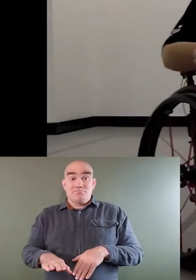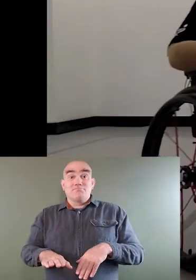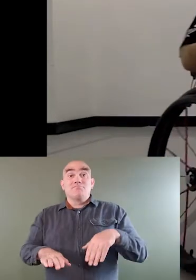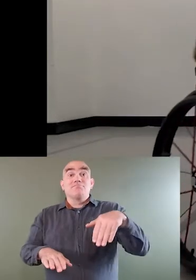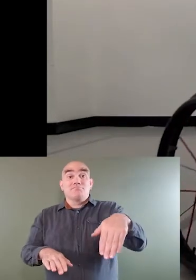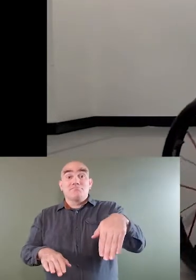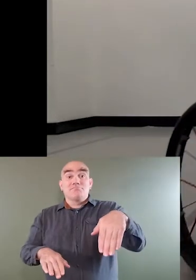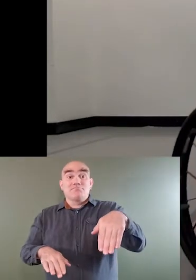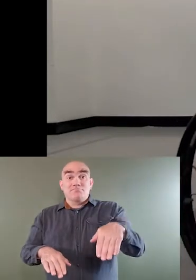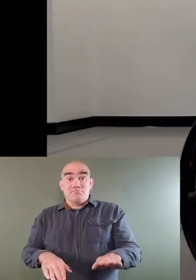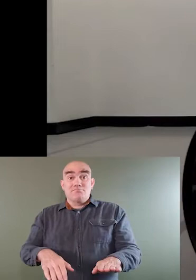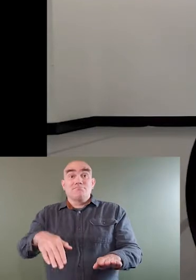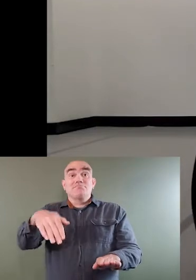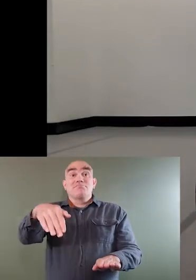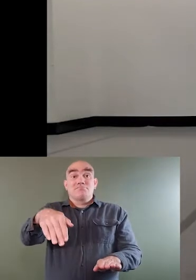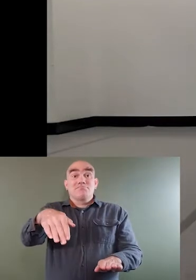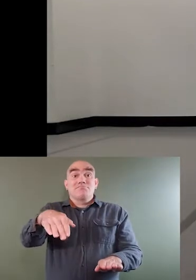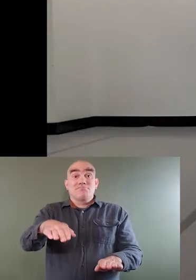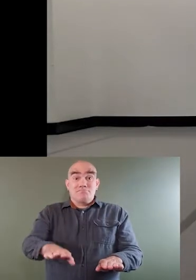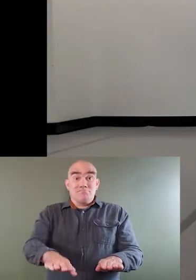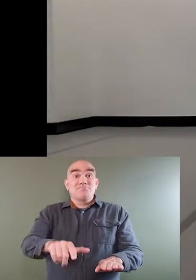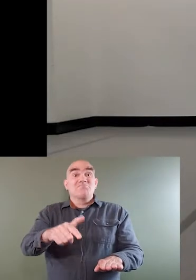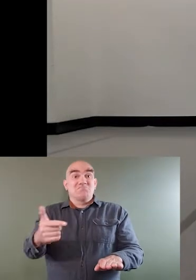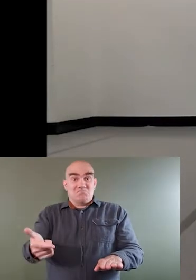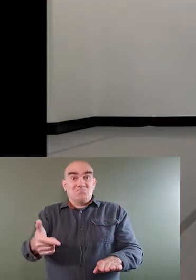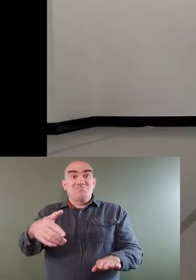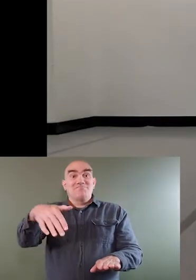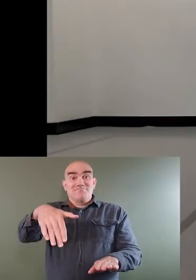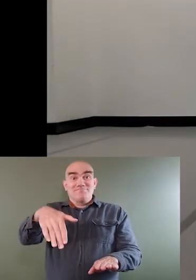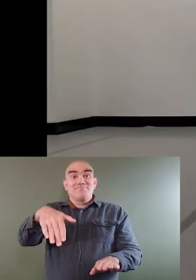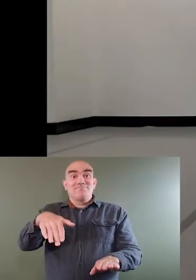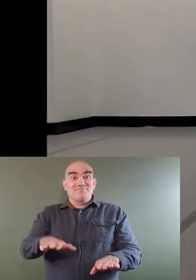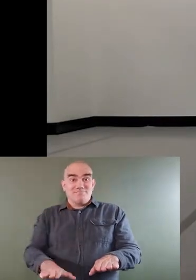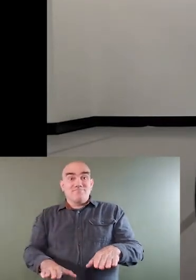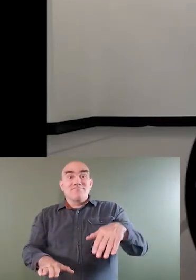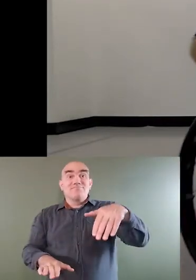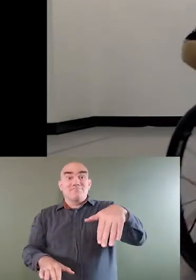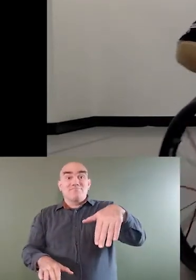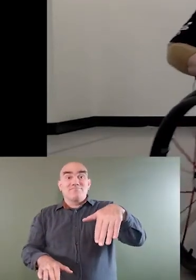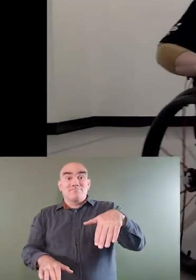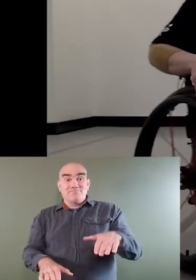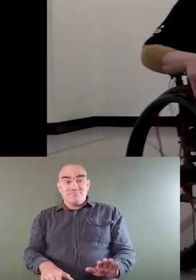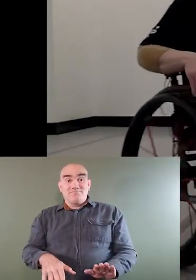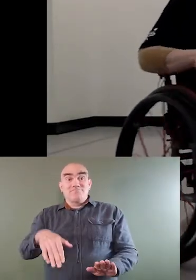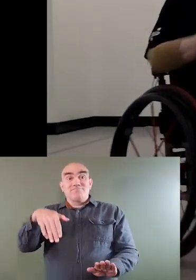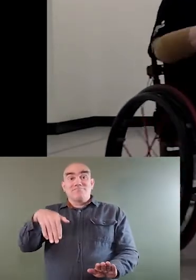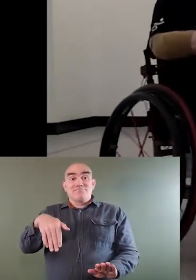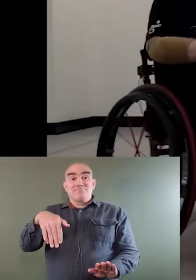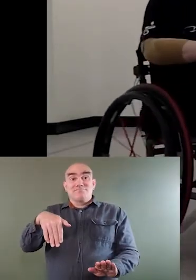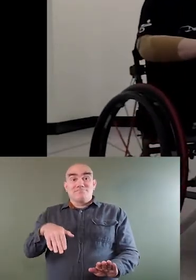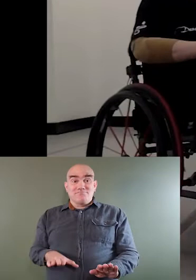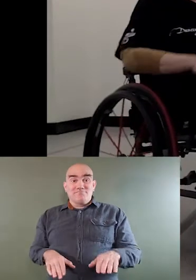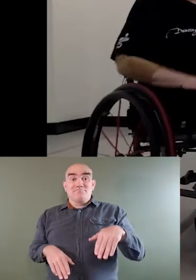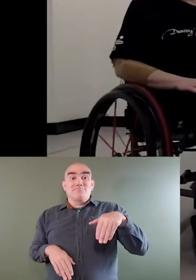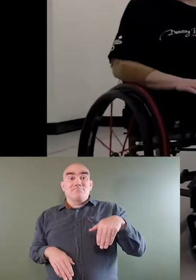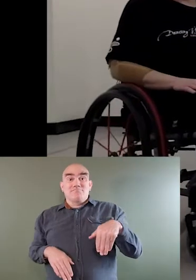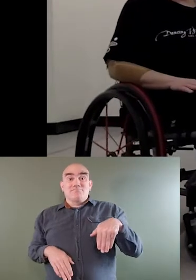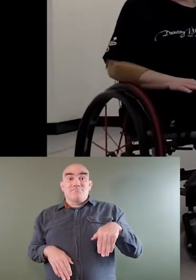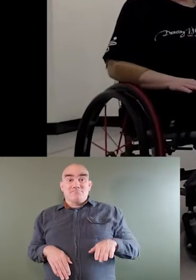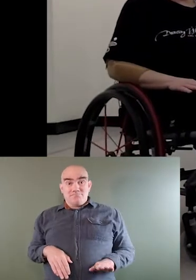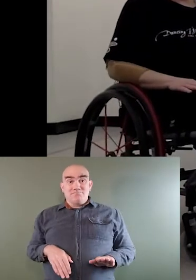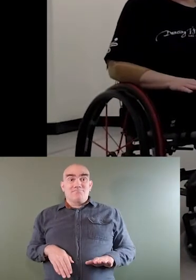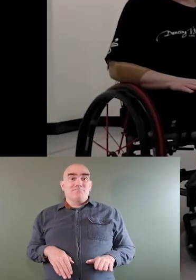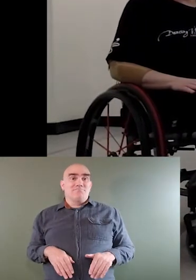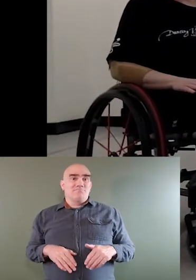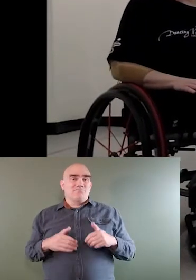2, 3, 4, and right. Now left. Now right. Now